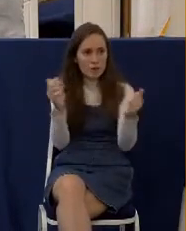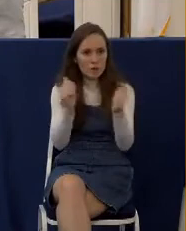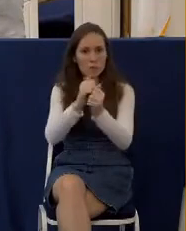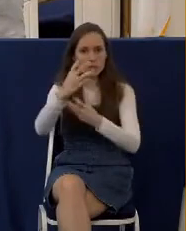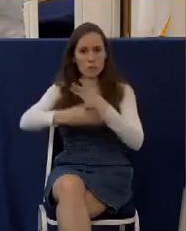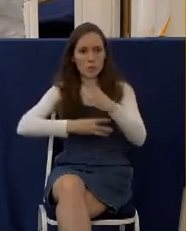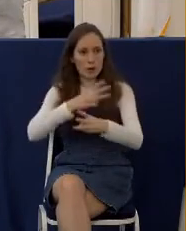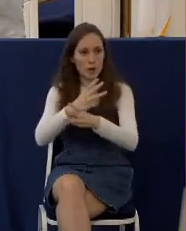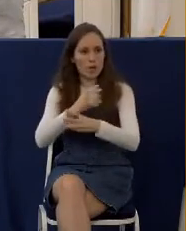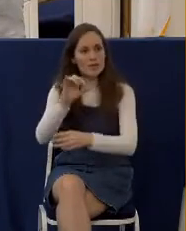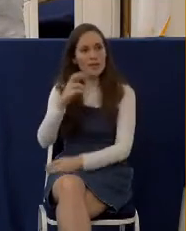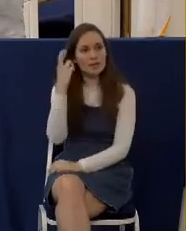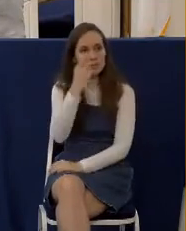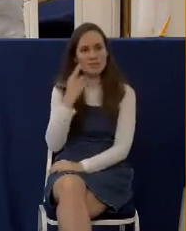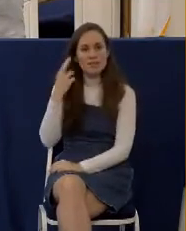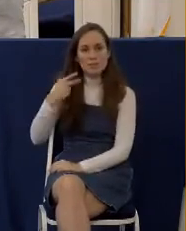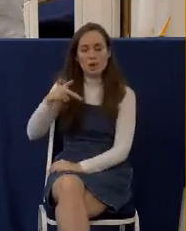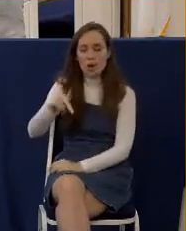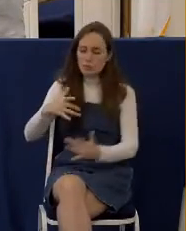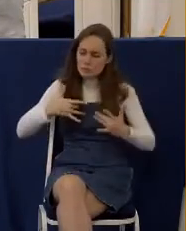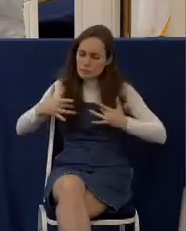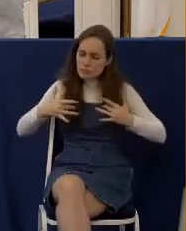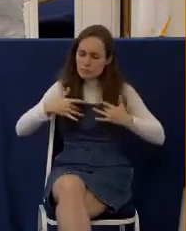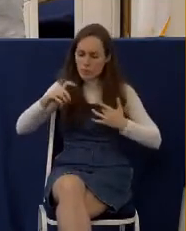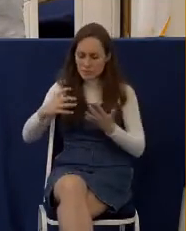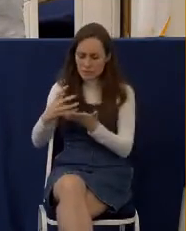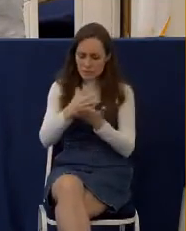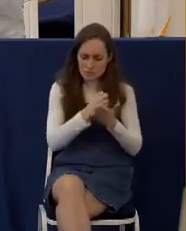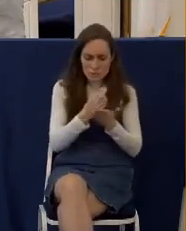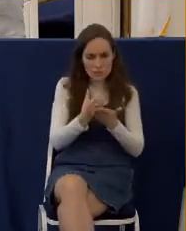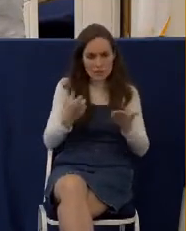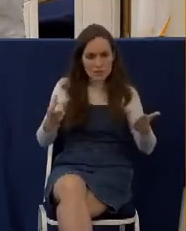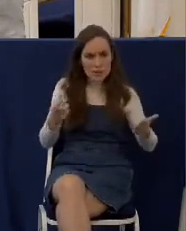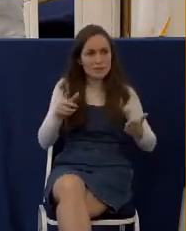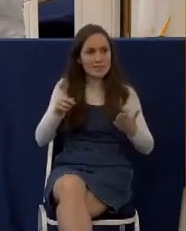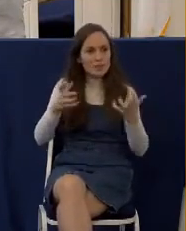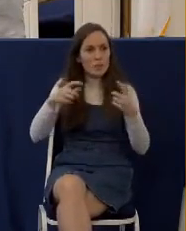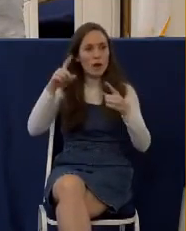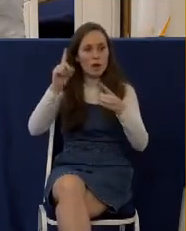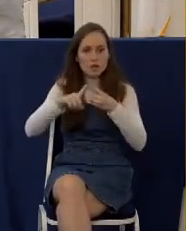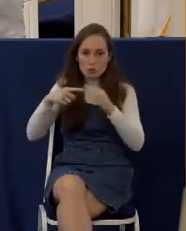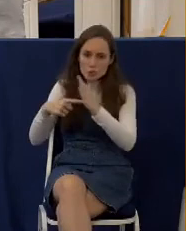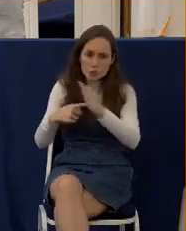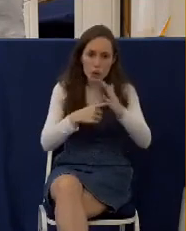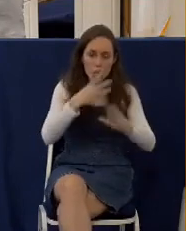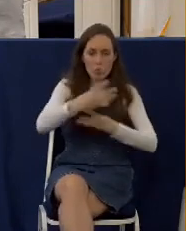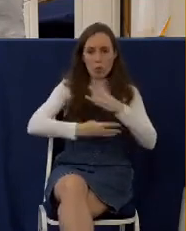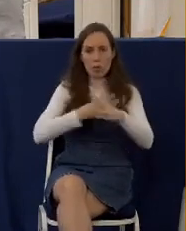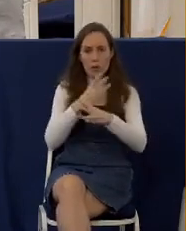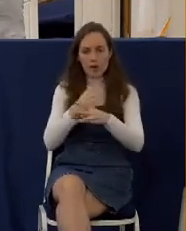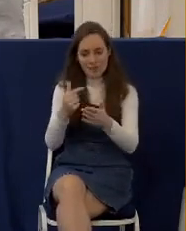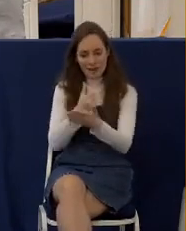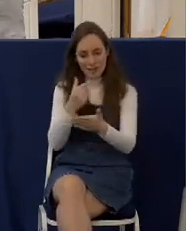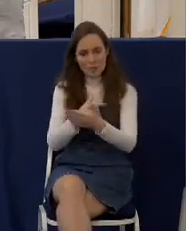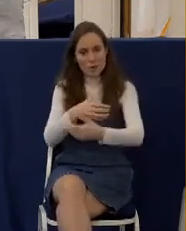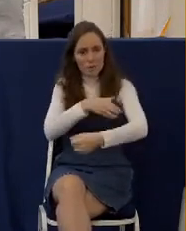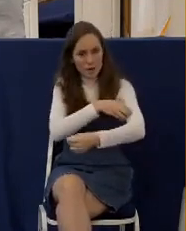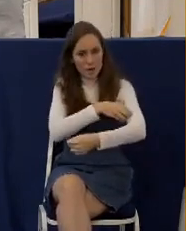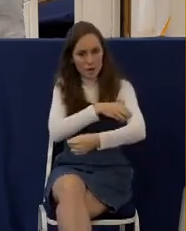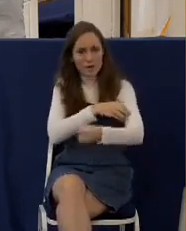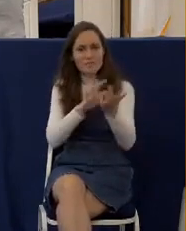Paul was concerned about taking up these resources, because he wanted to show the world the power of the gospel of Jesus